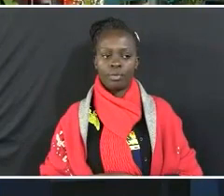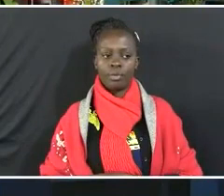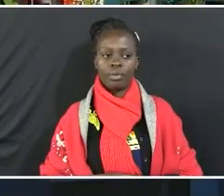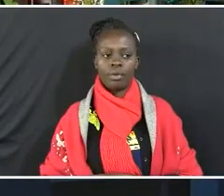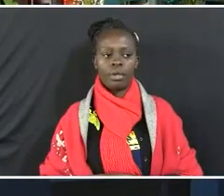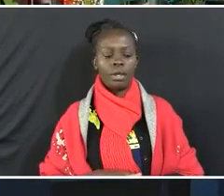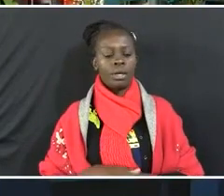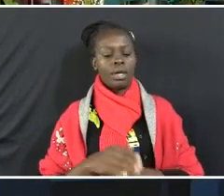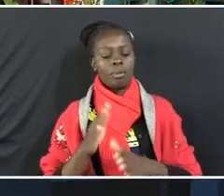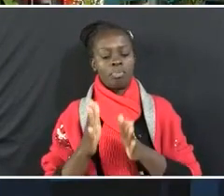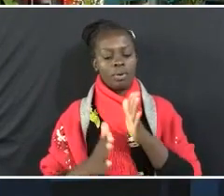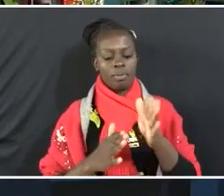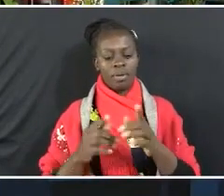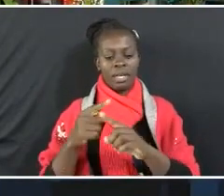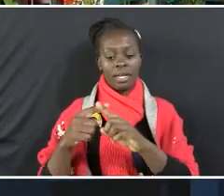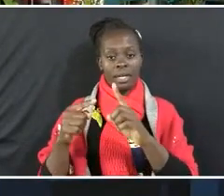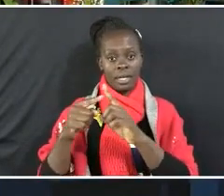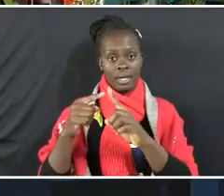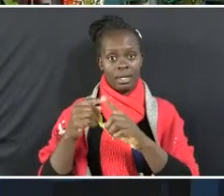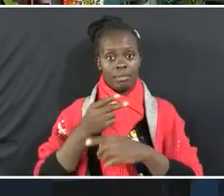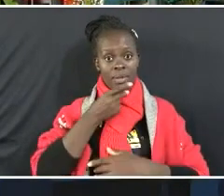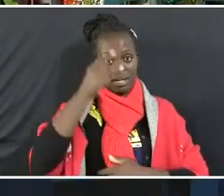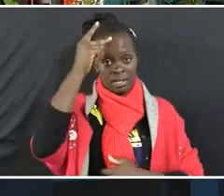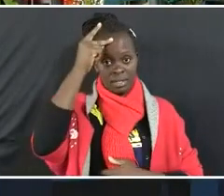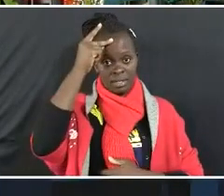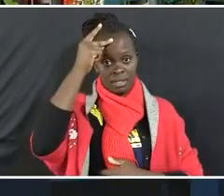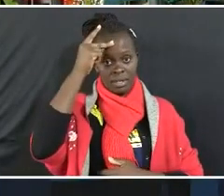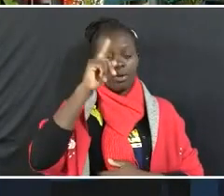Plotting to kill the parents.